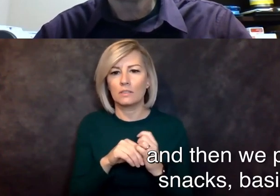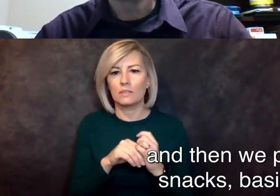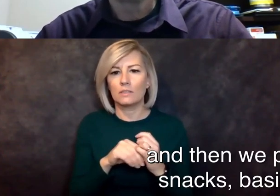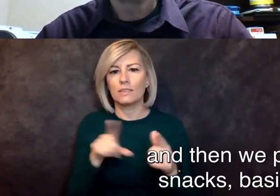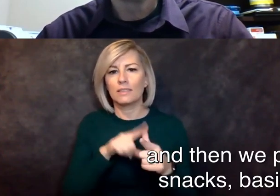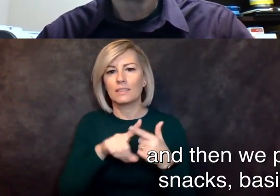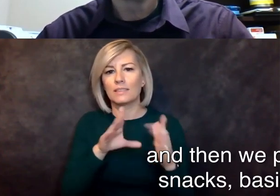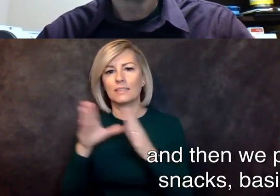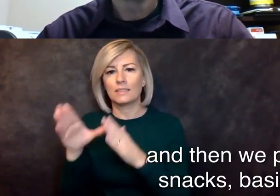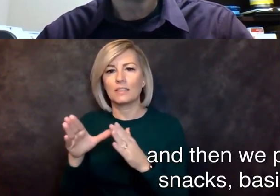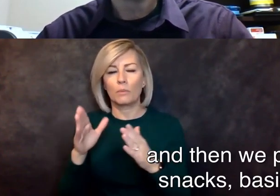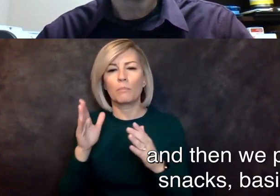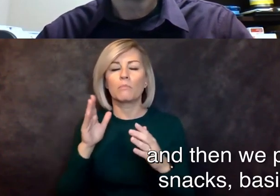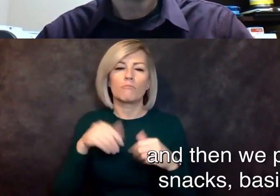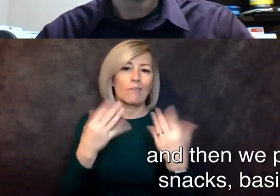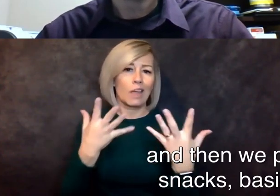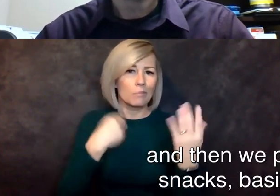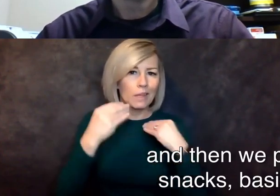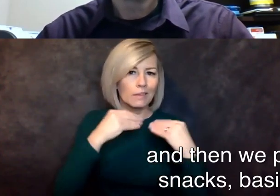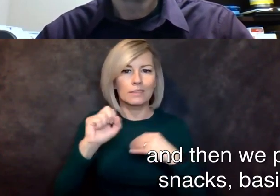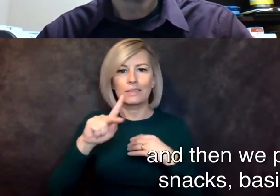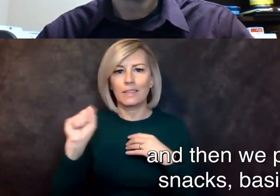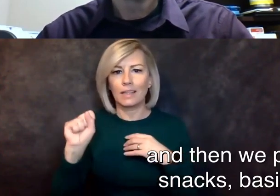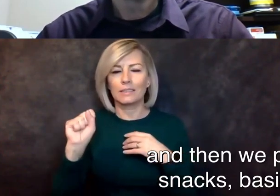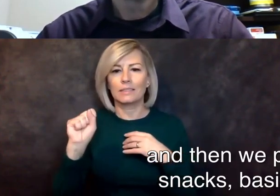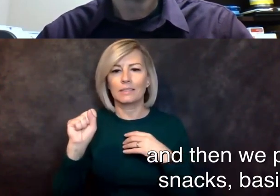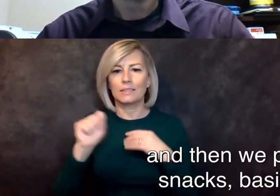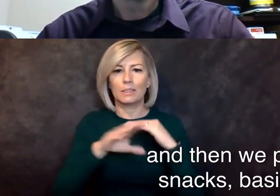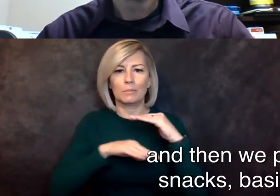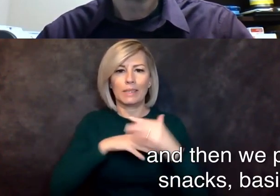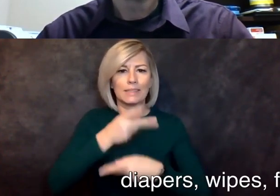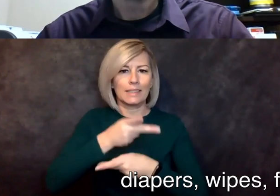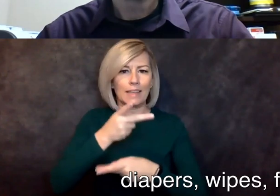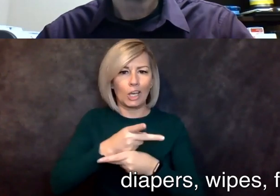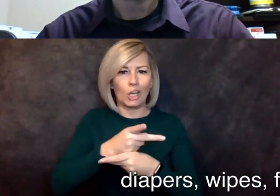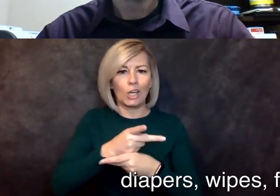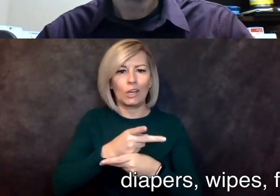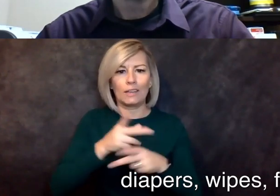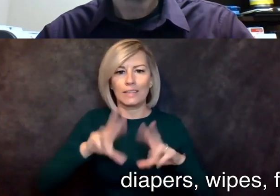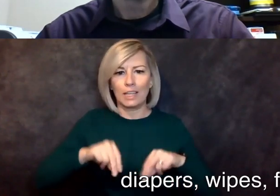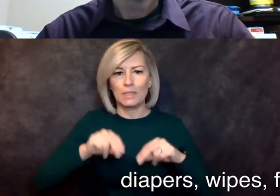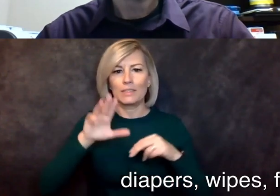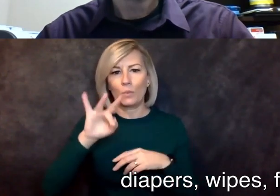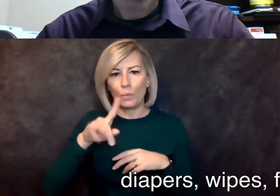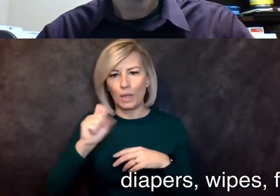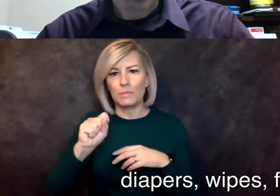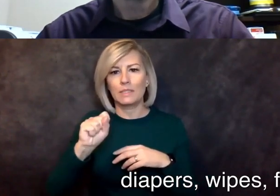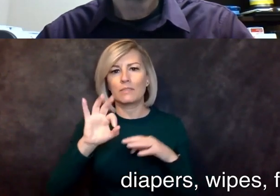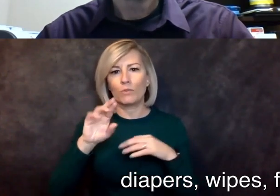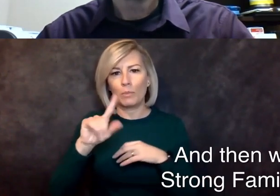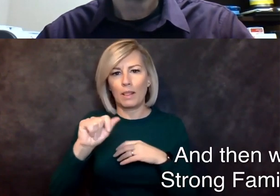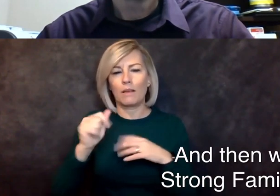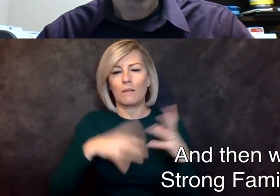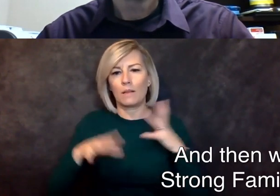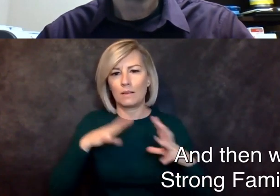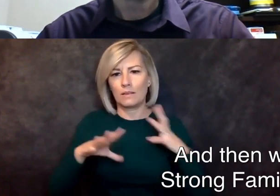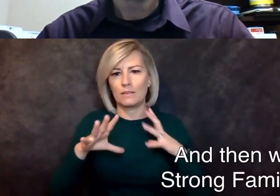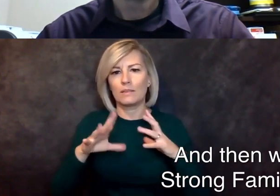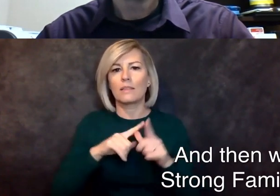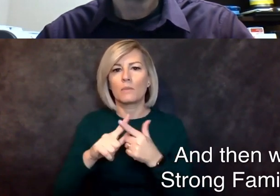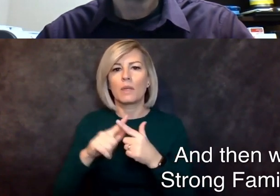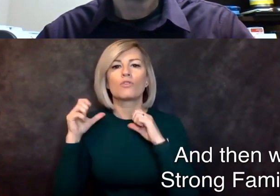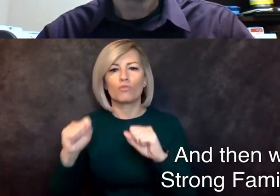then we provide meals, snacks, basic care items, diapers, wipes, formula, clothing. And then we have our